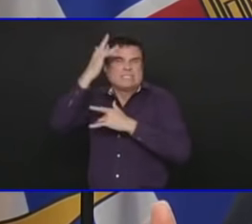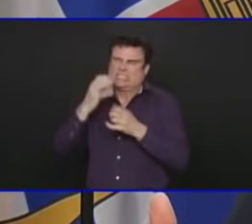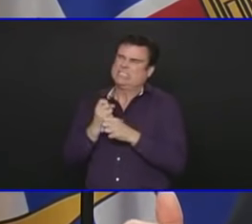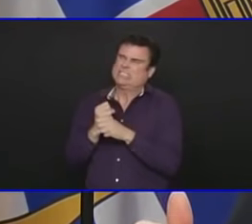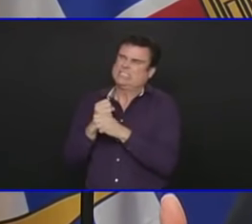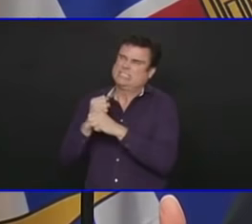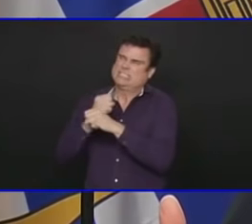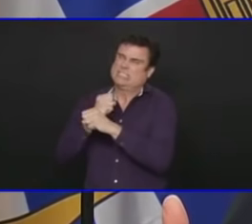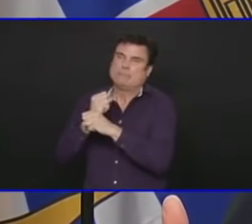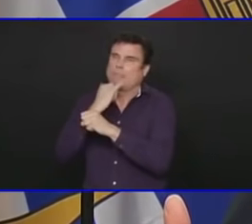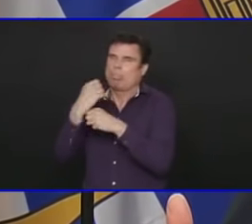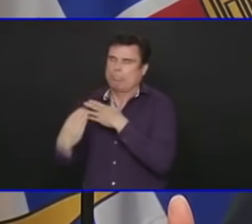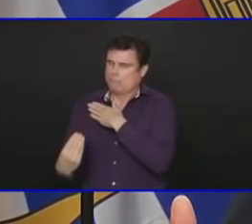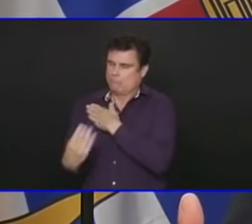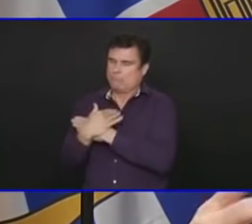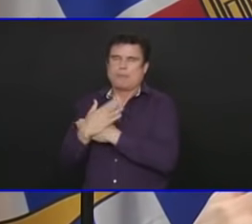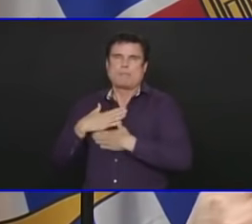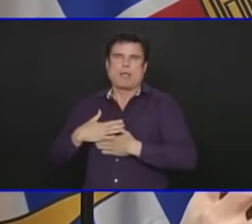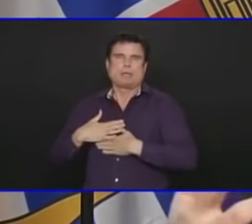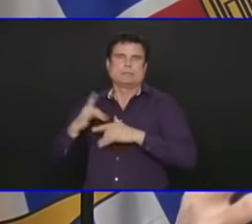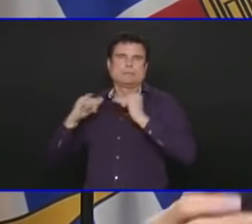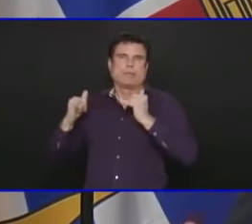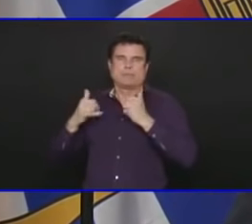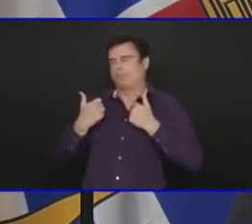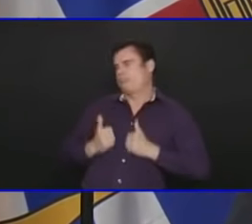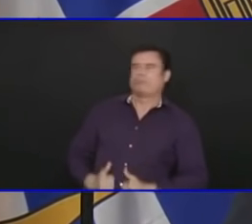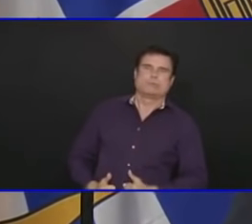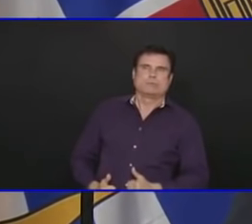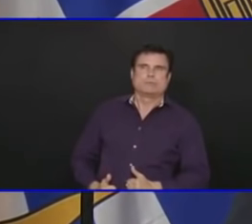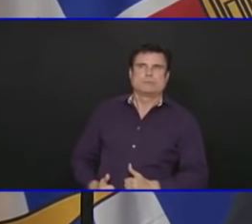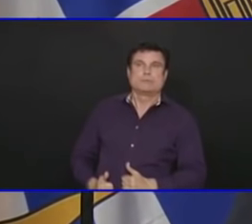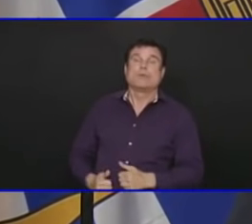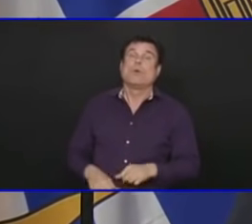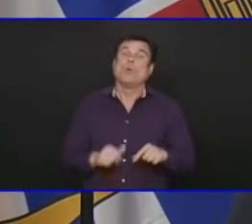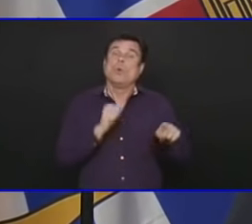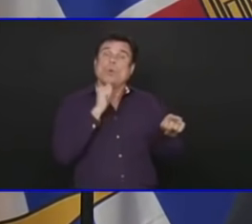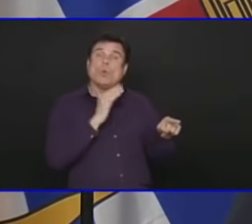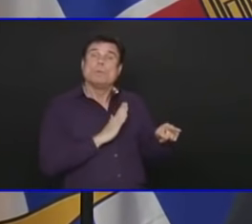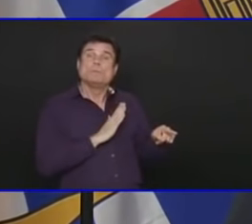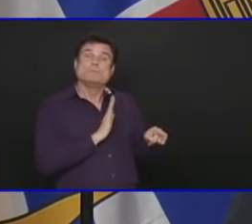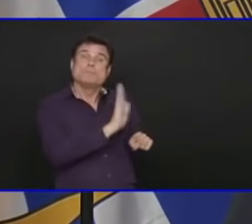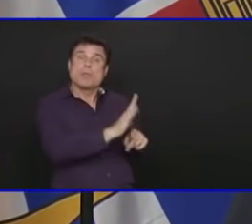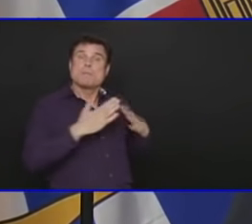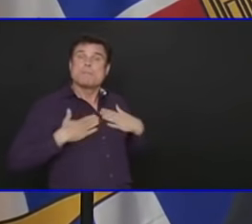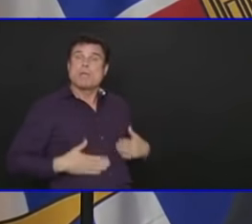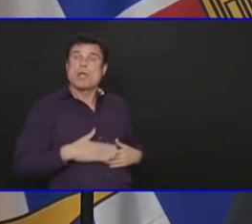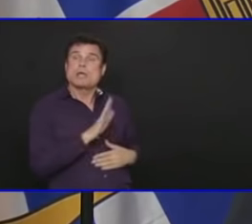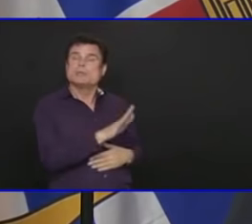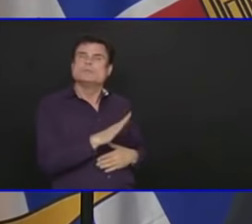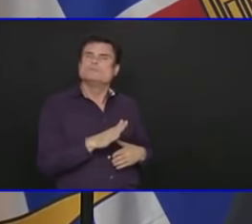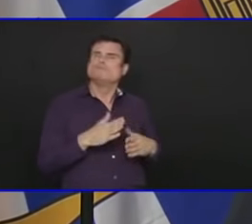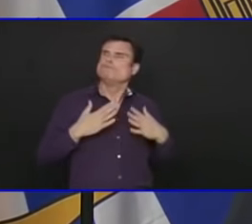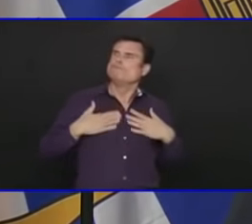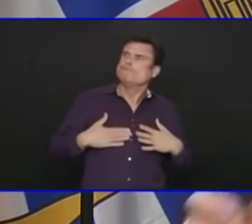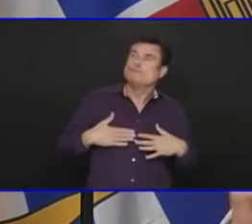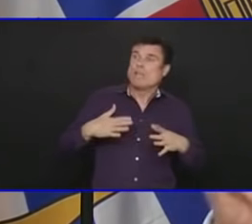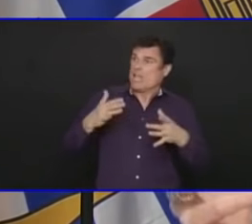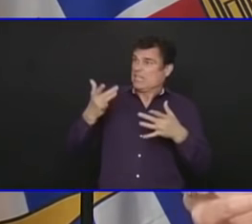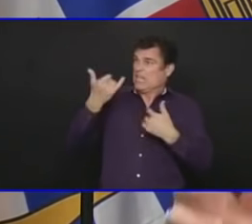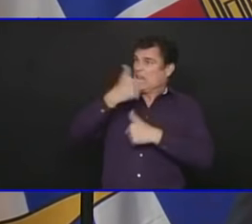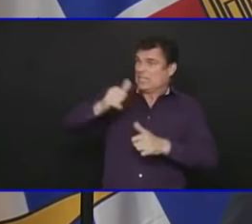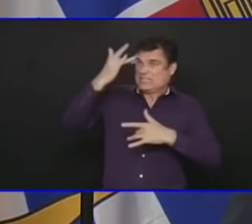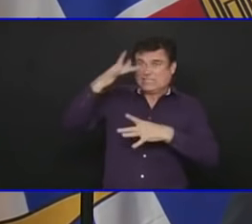disease might be more affected because they have more binding sites for the virus. But again,